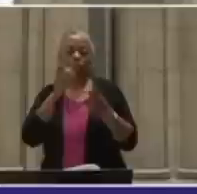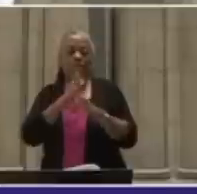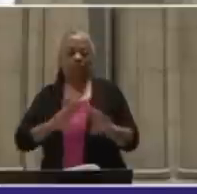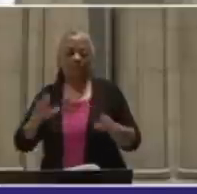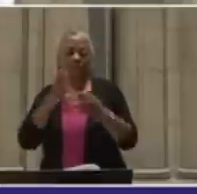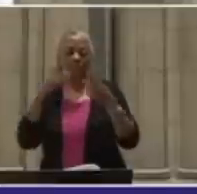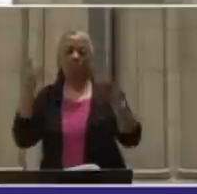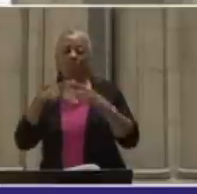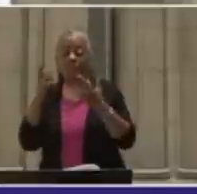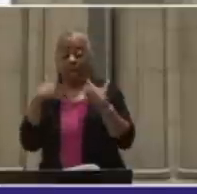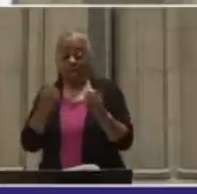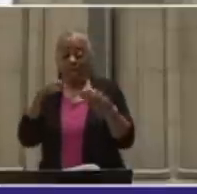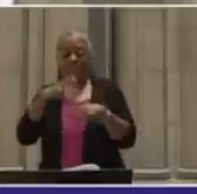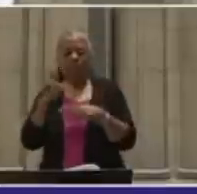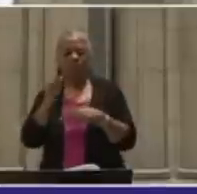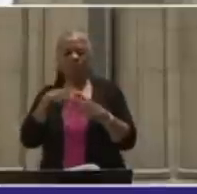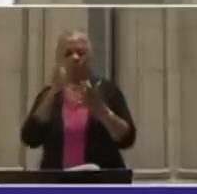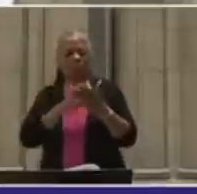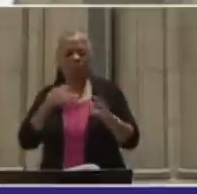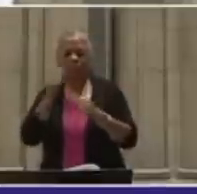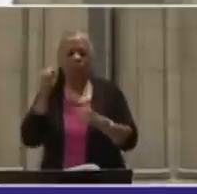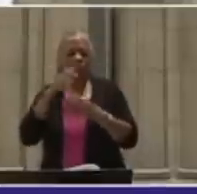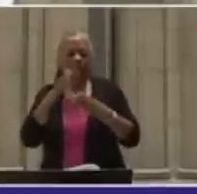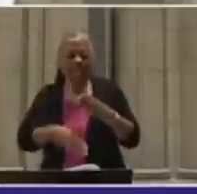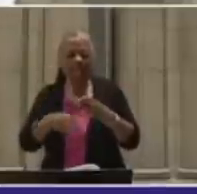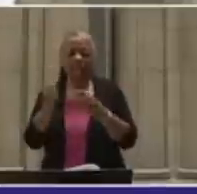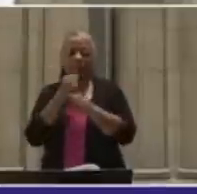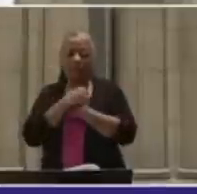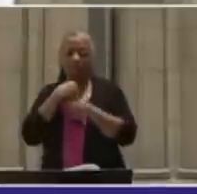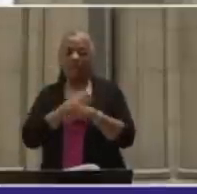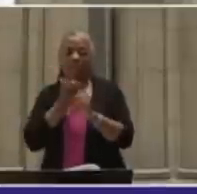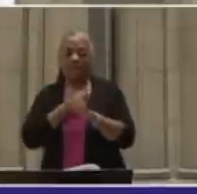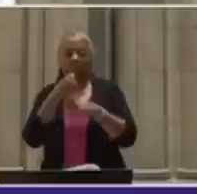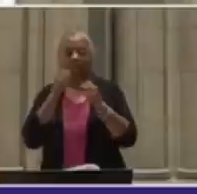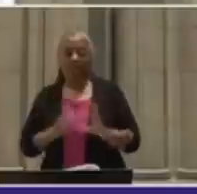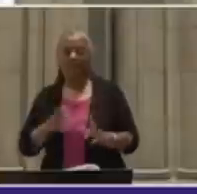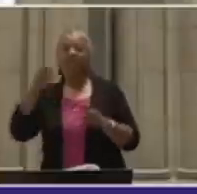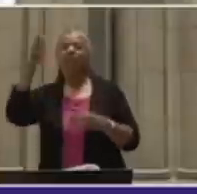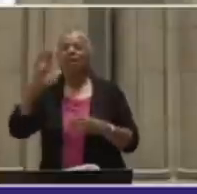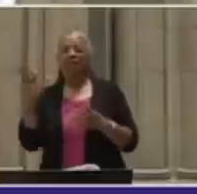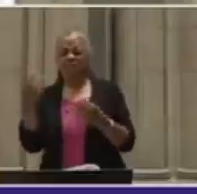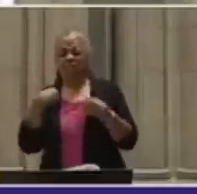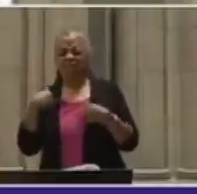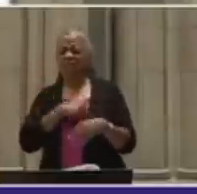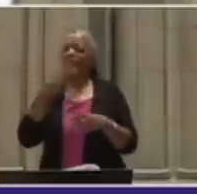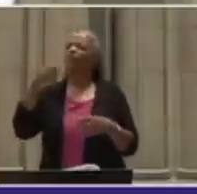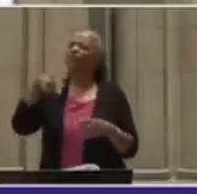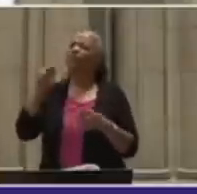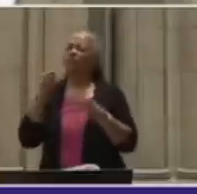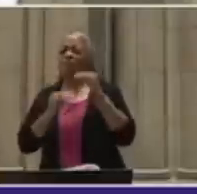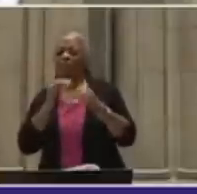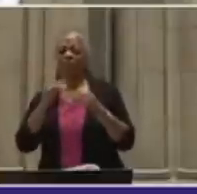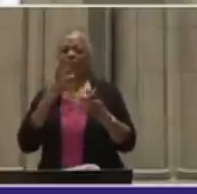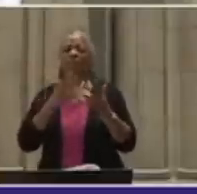of the nation, for peace that will not end, for love that makes us lovers. God grant us grace to mend.